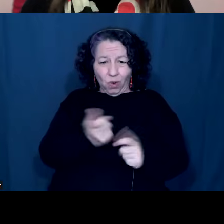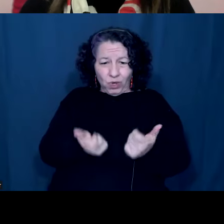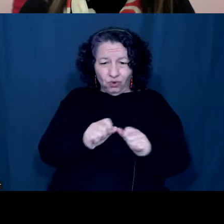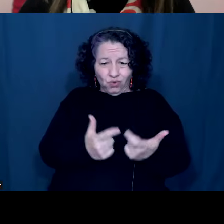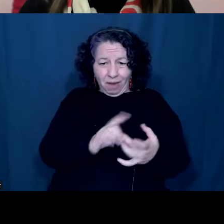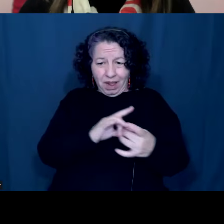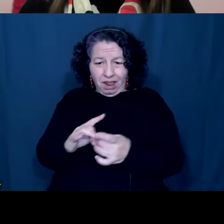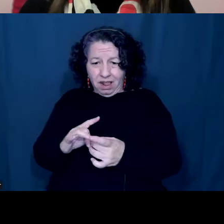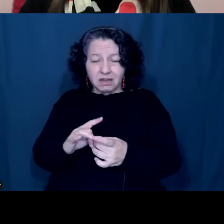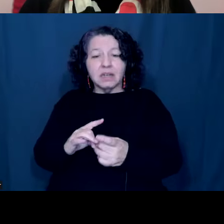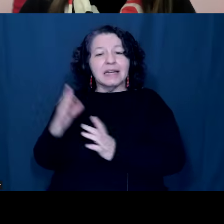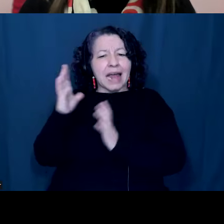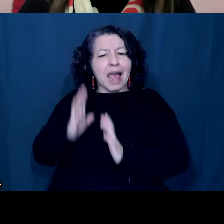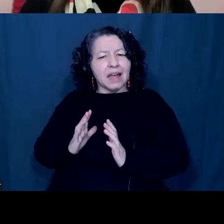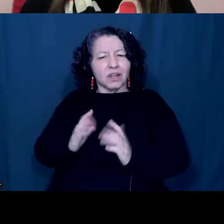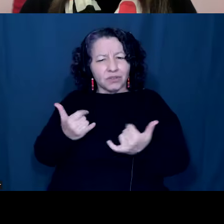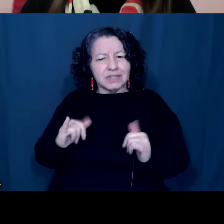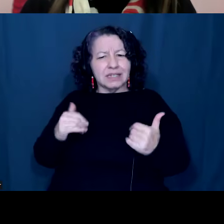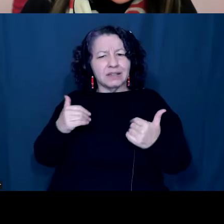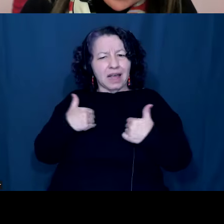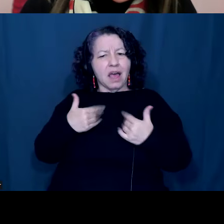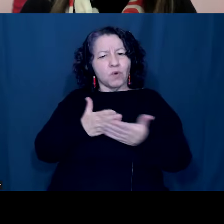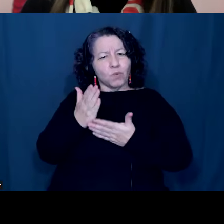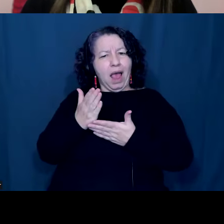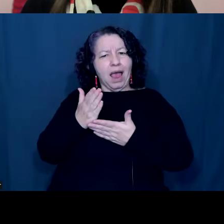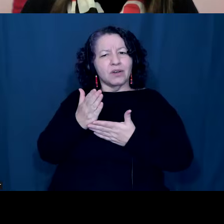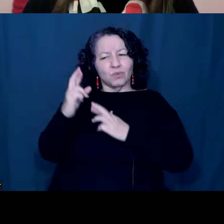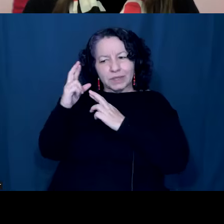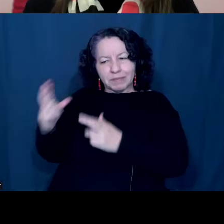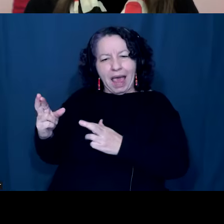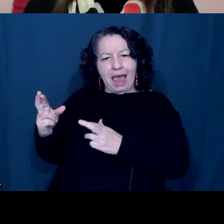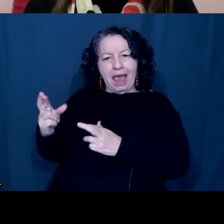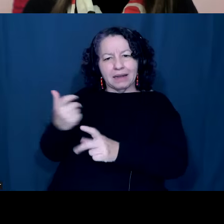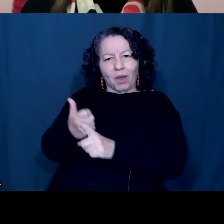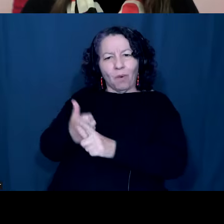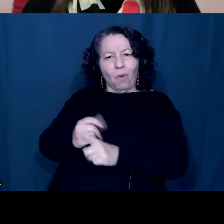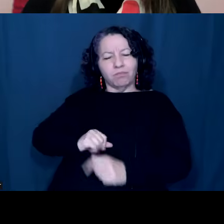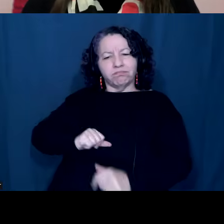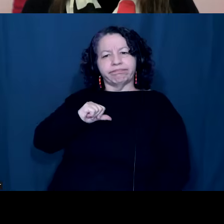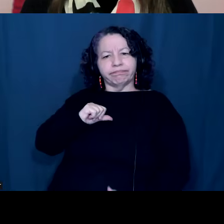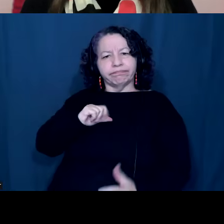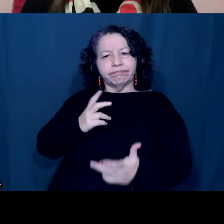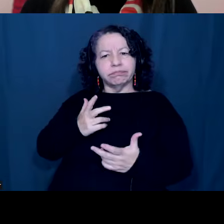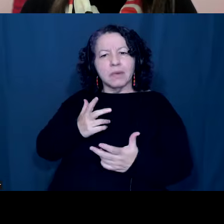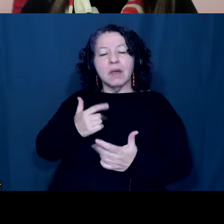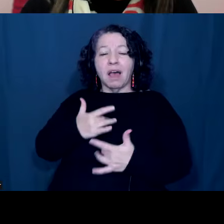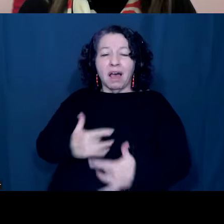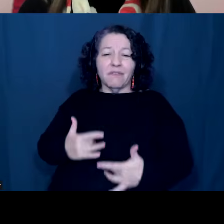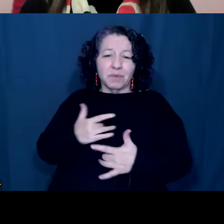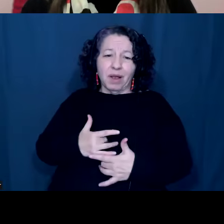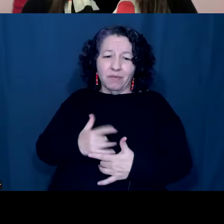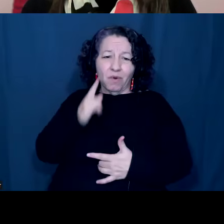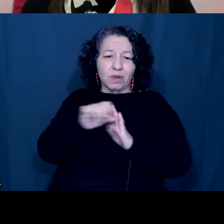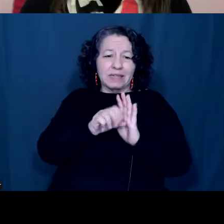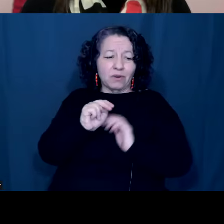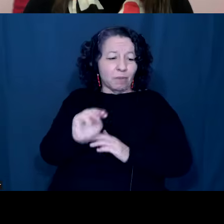ancestors deserve dignity and respect. And I am grateful to the state of New Mexico